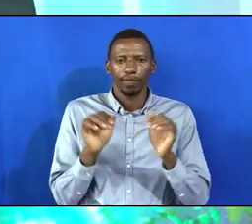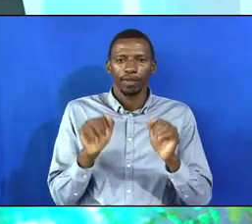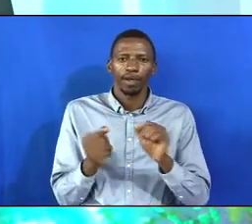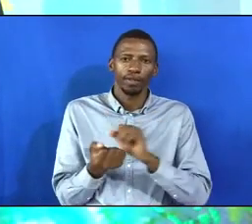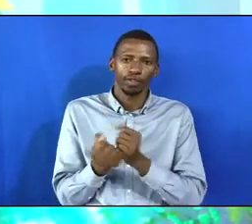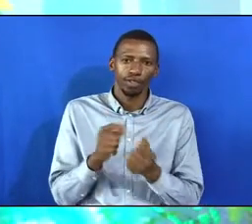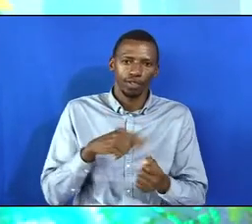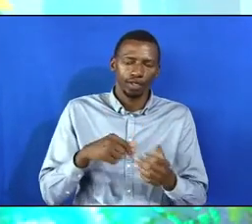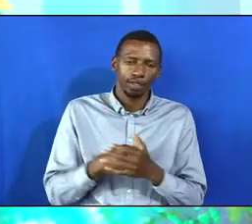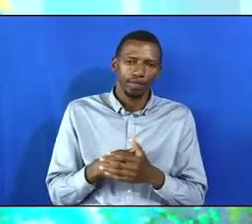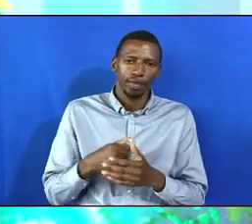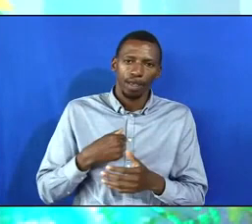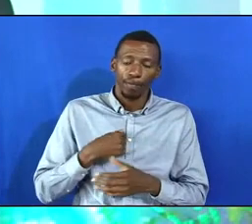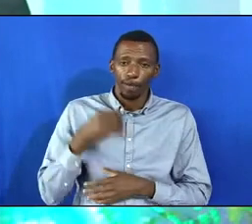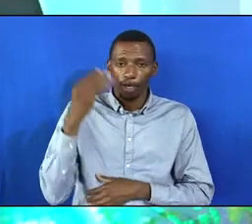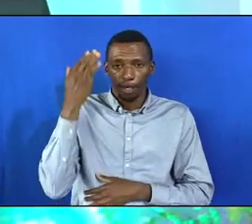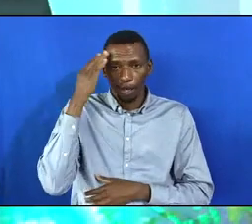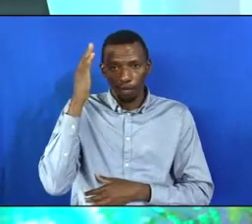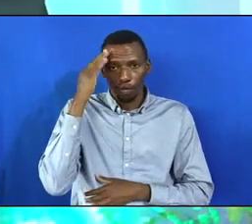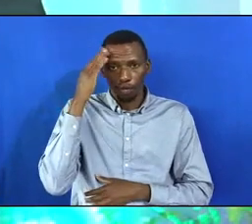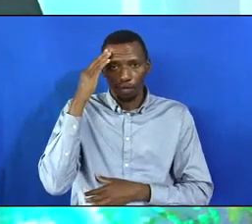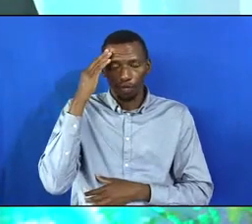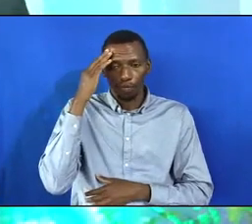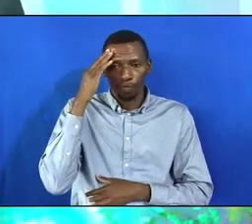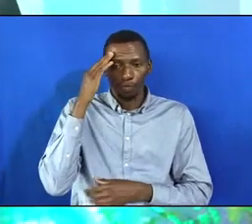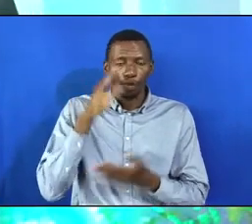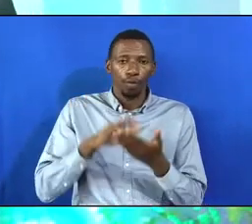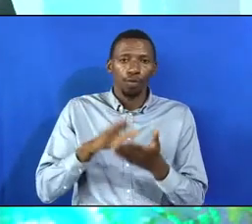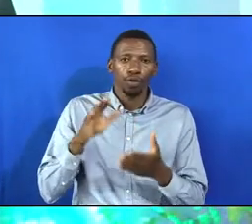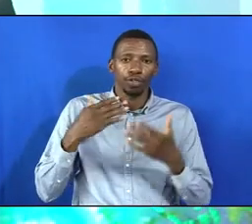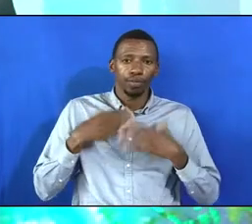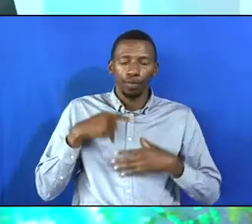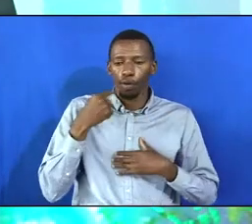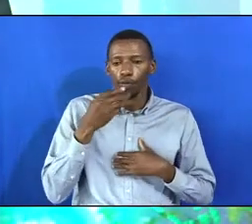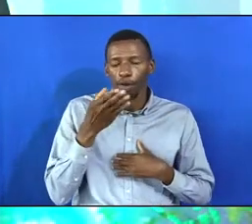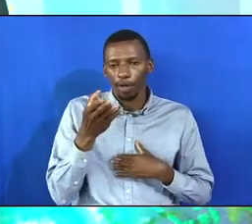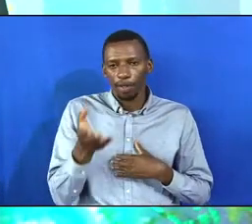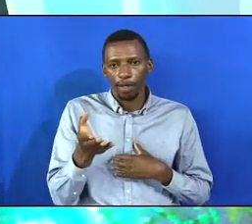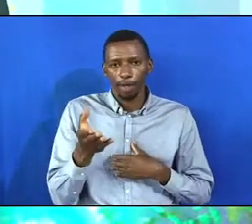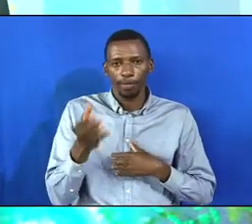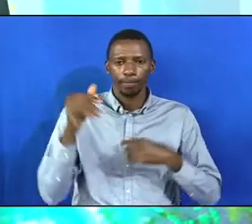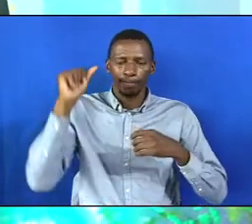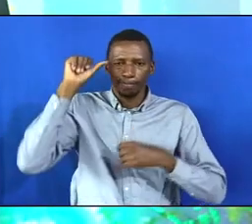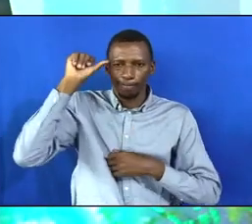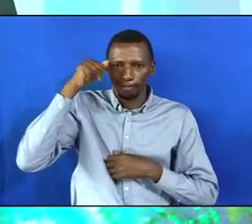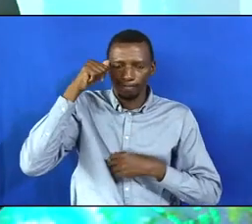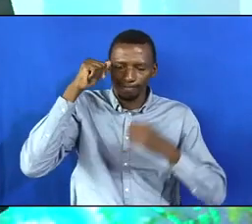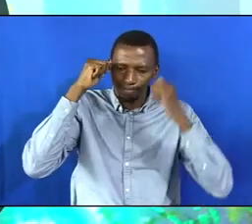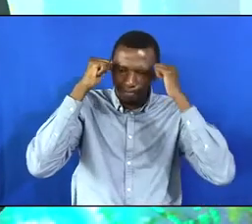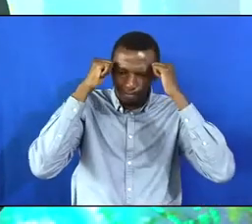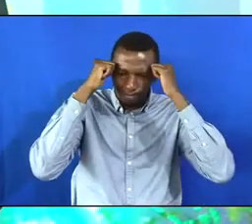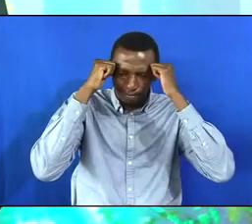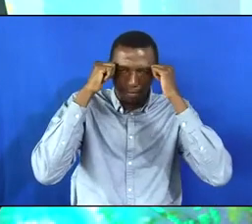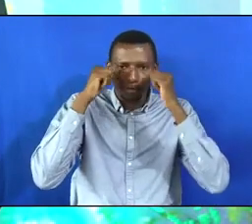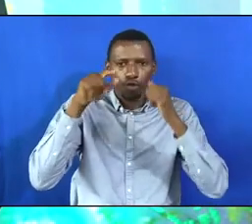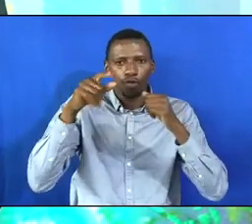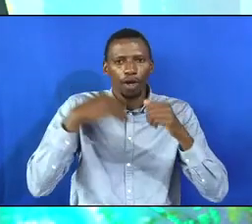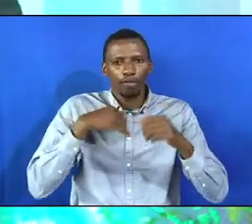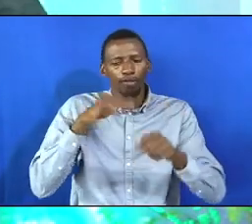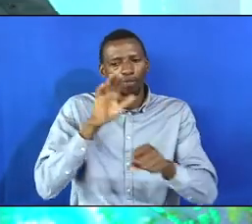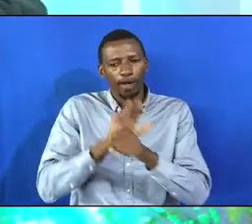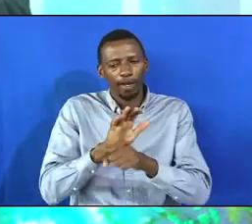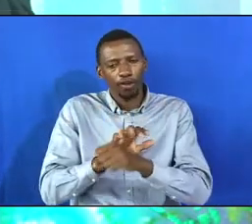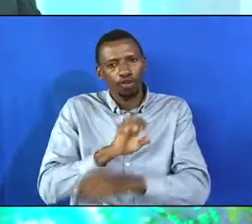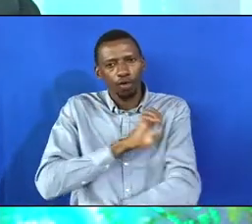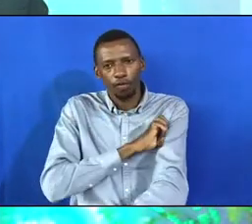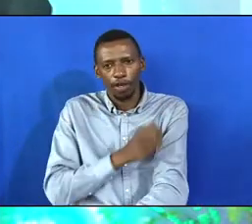I'm aware most of the people I'm addressing are professionals. They are scholars. It has taken effort